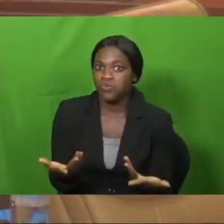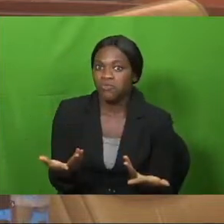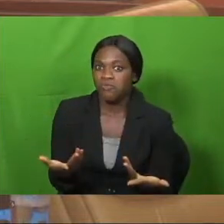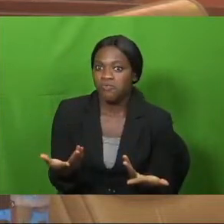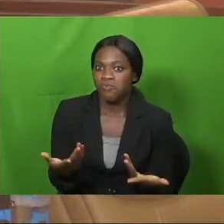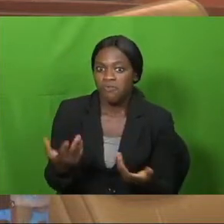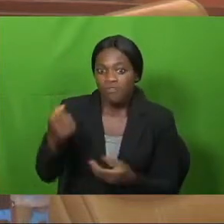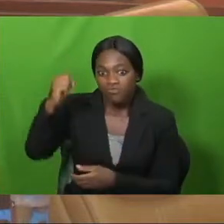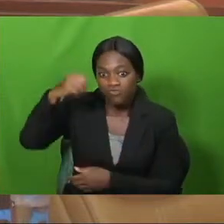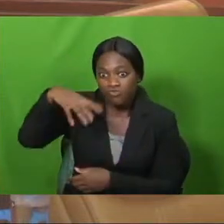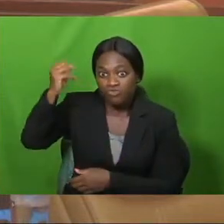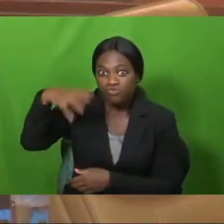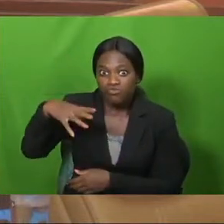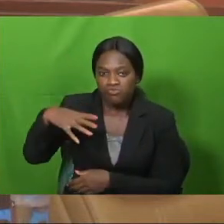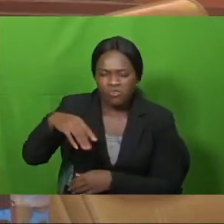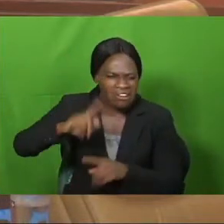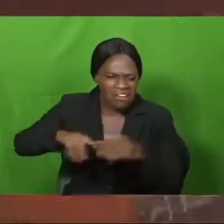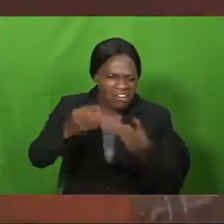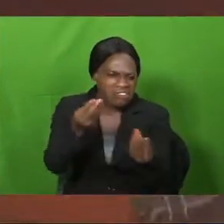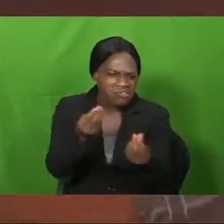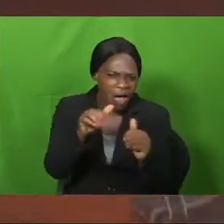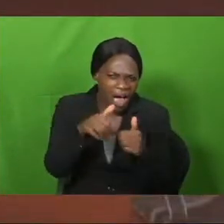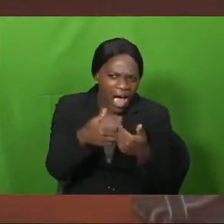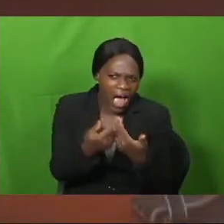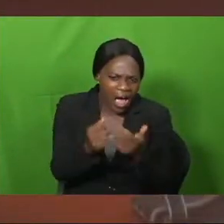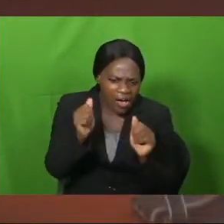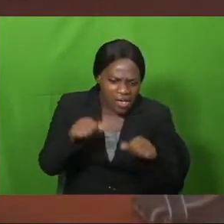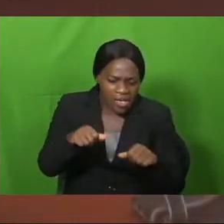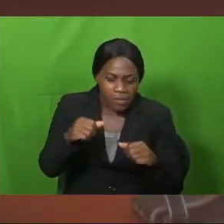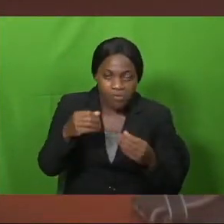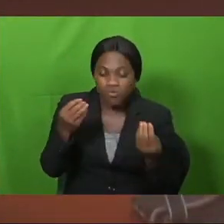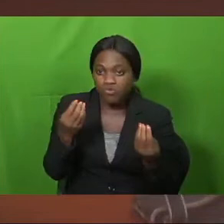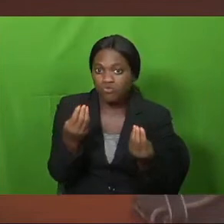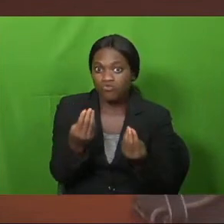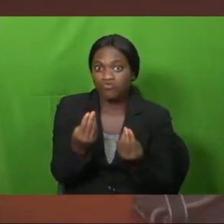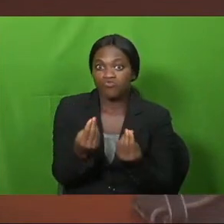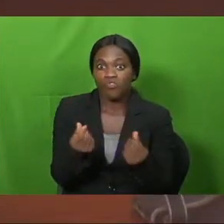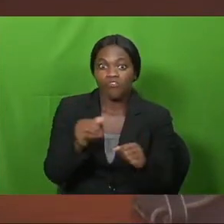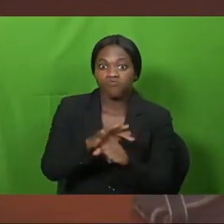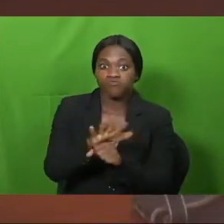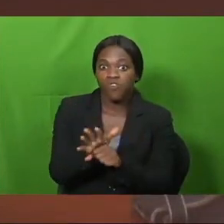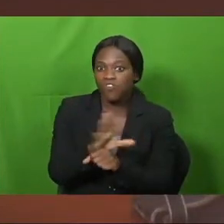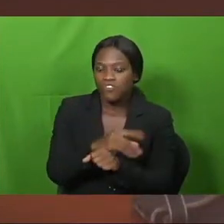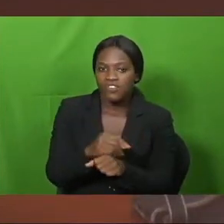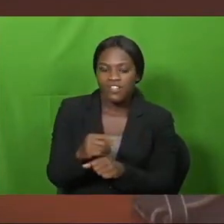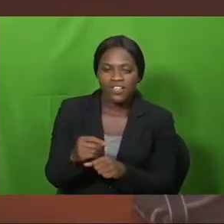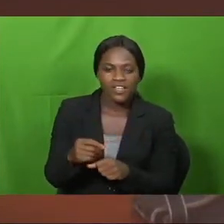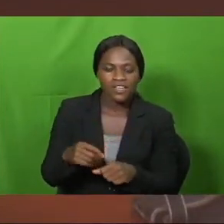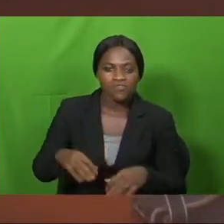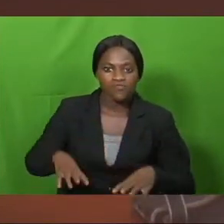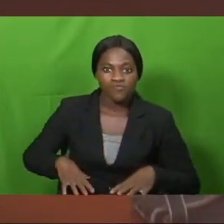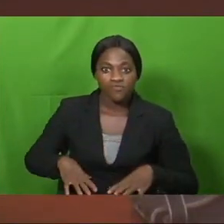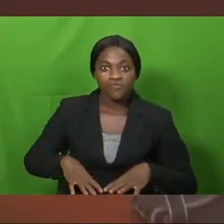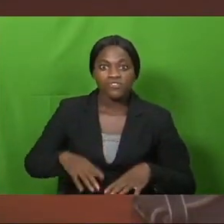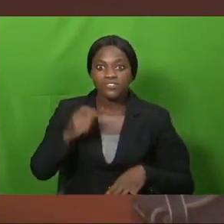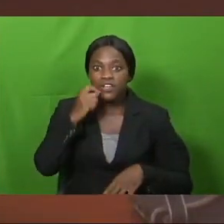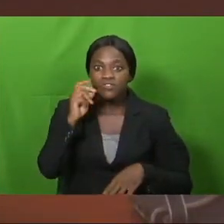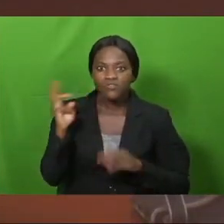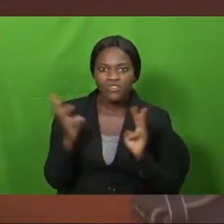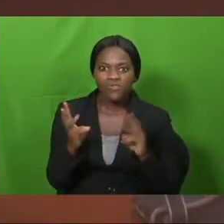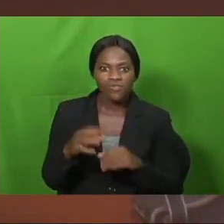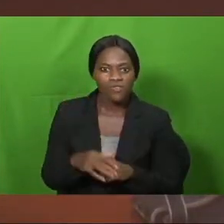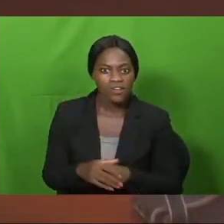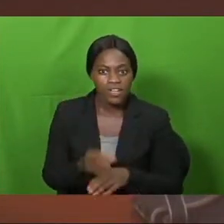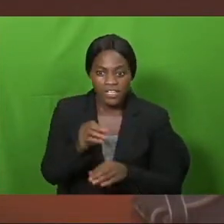are the hard facts. Cholera. I'm sure the nation would have comatose if NDC were in power and